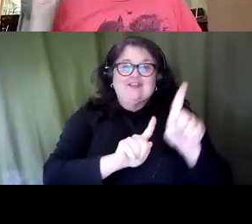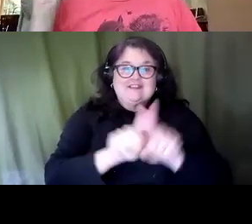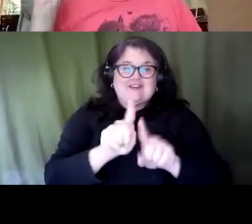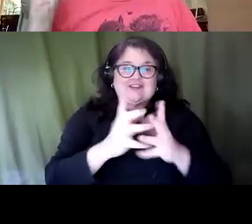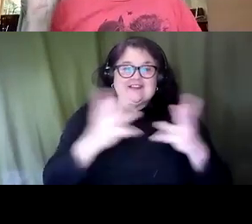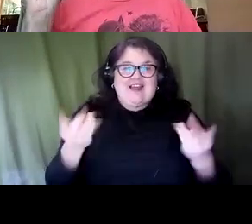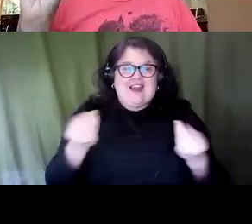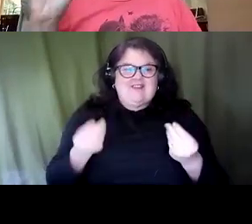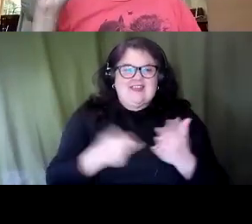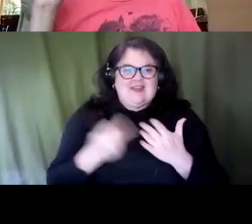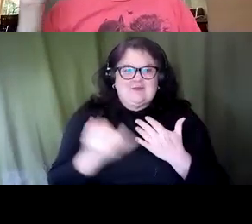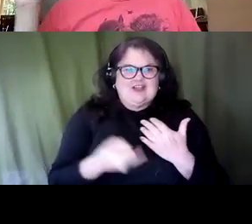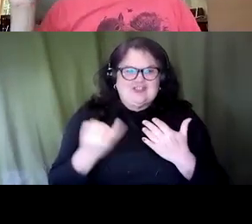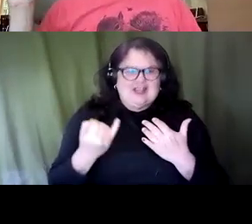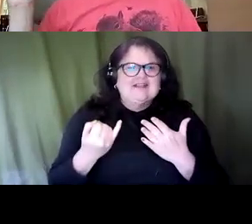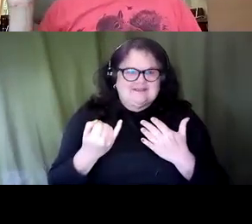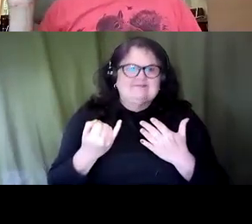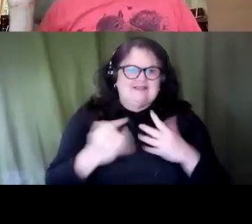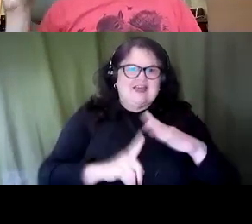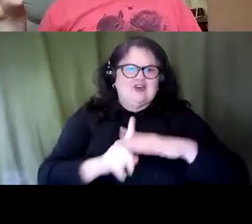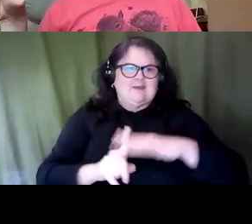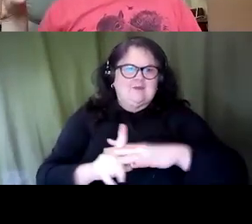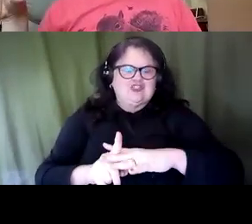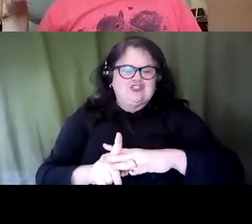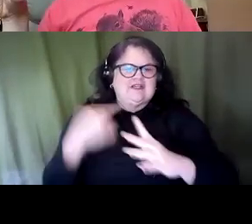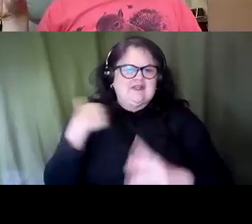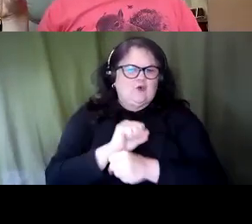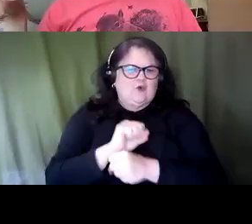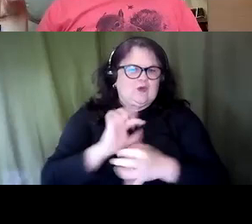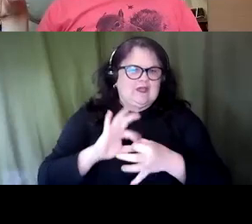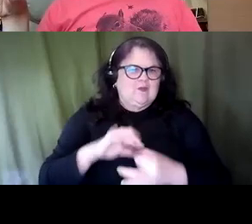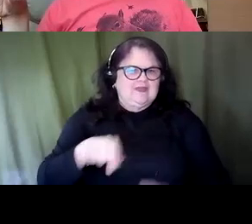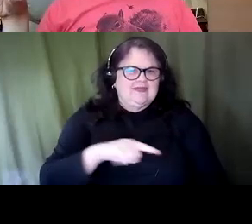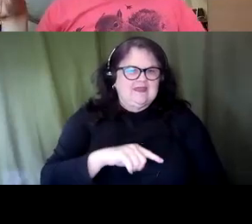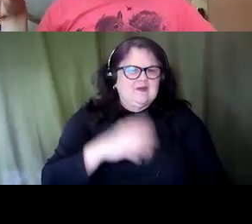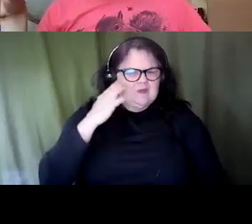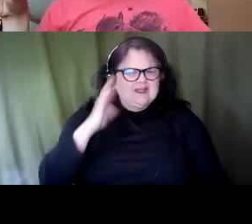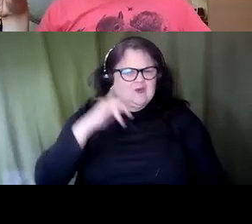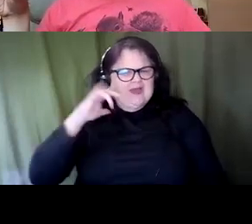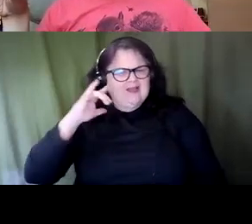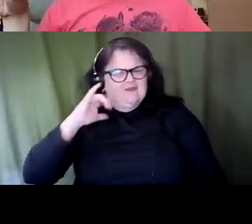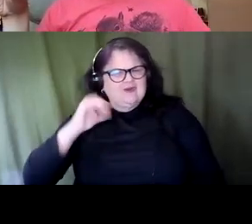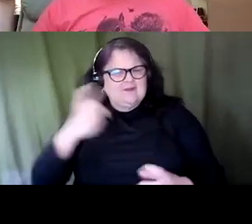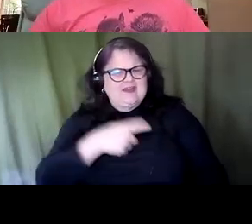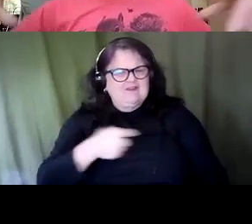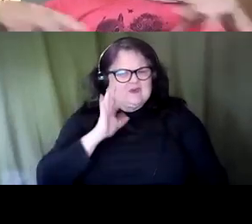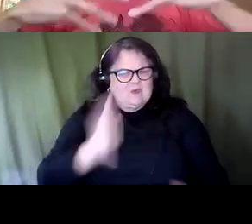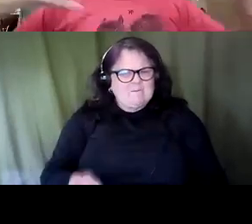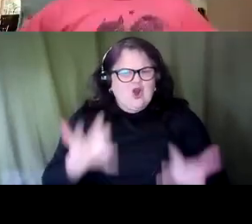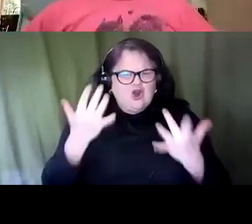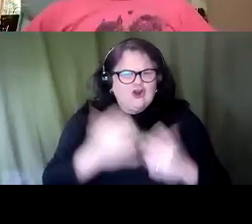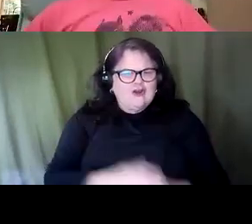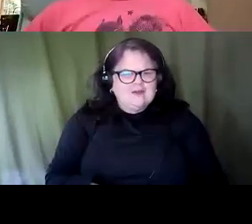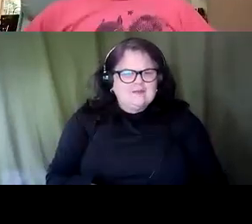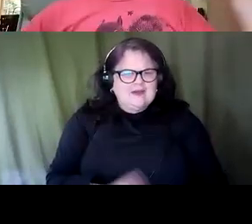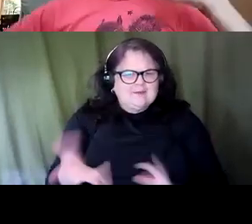land projects that are emerging and that we're working with. But we know it's California. A lot of them are going to burn. But by being in